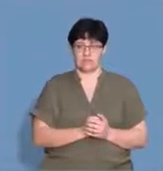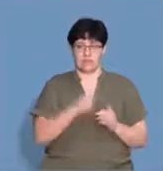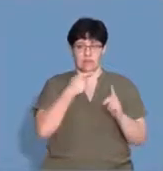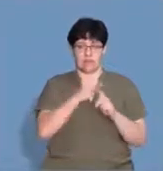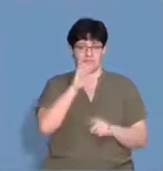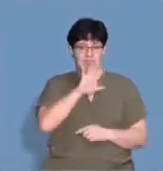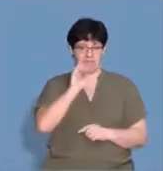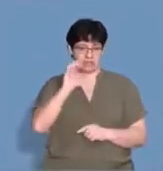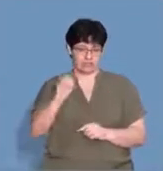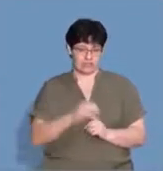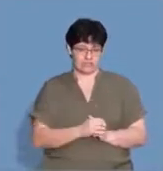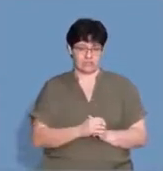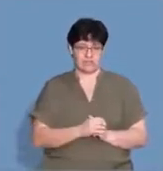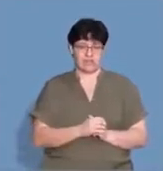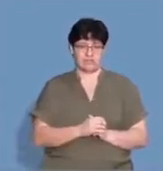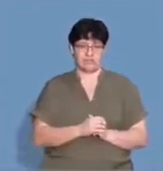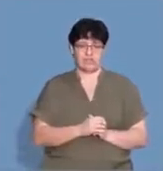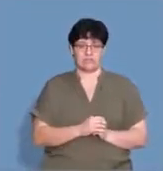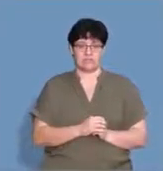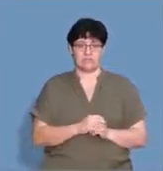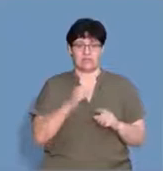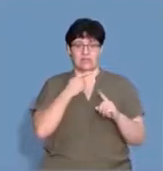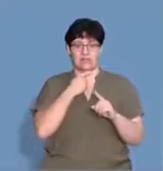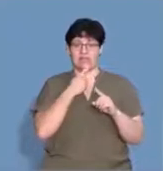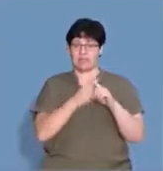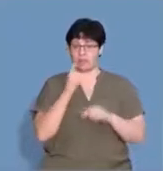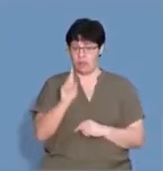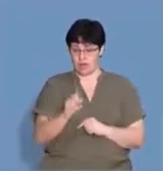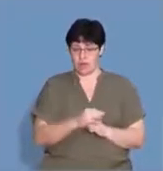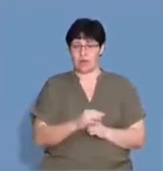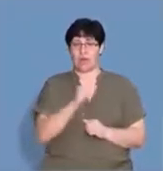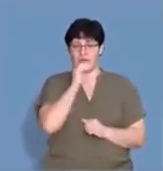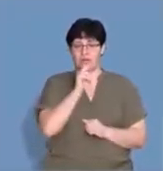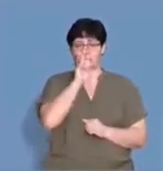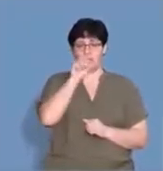plus 500 times 1, which gives me